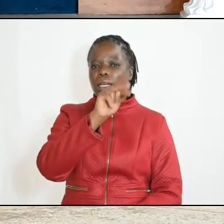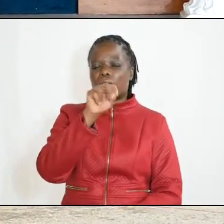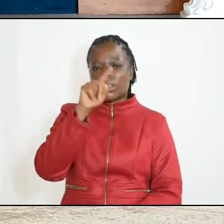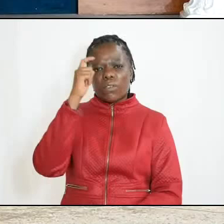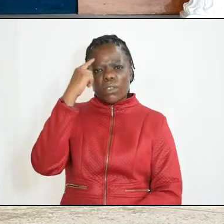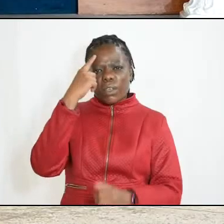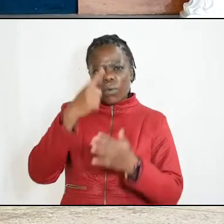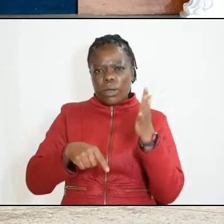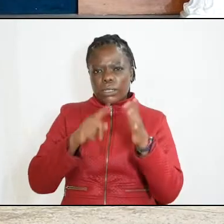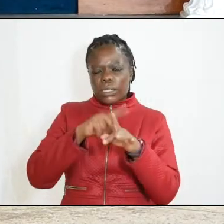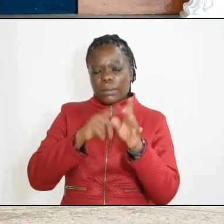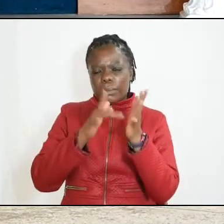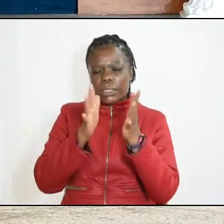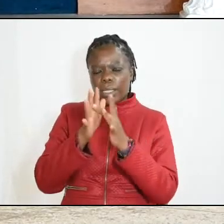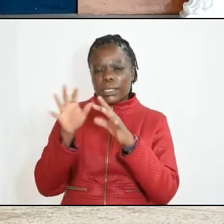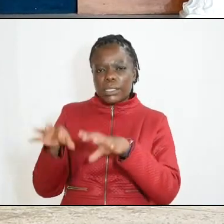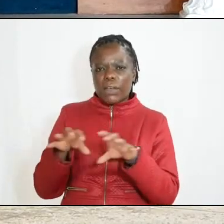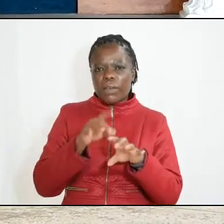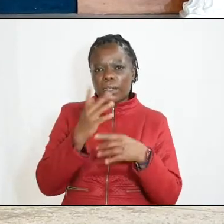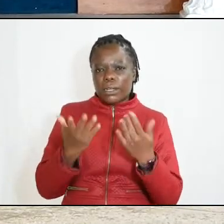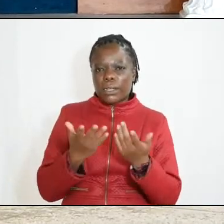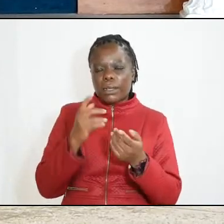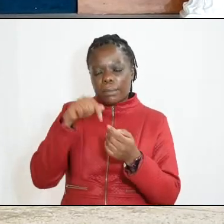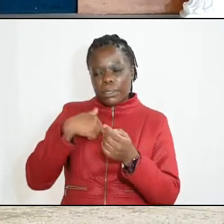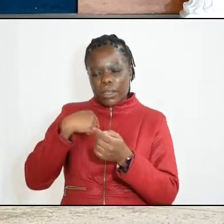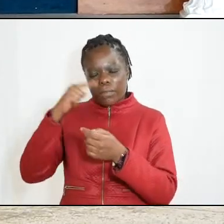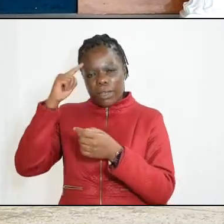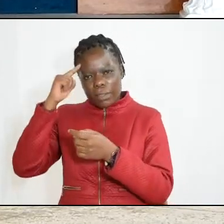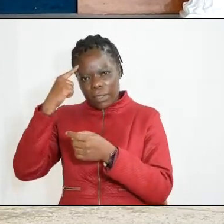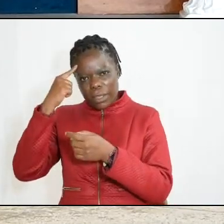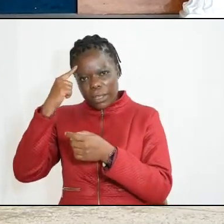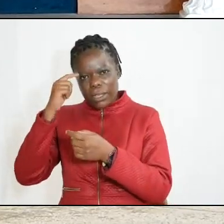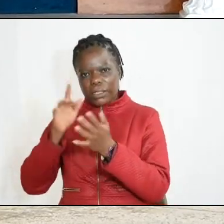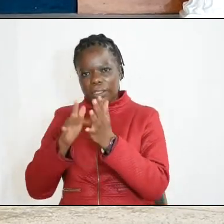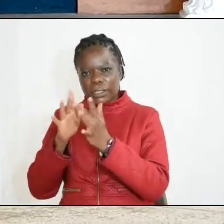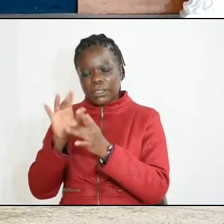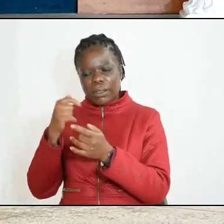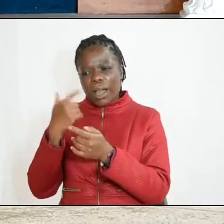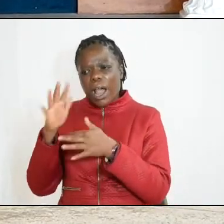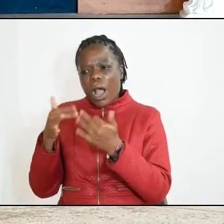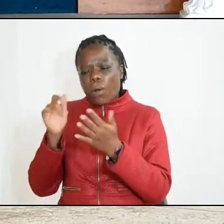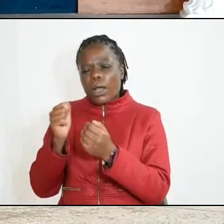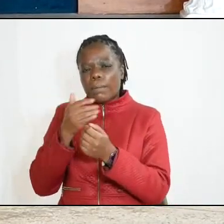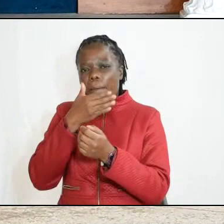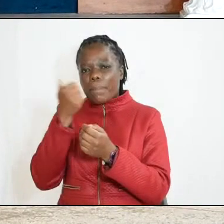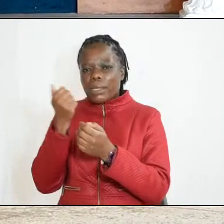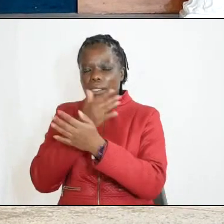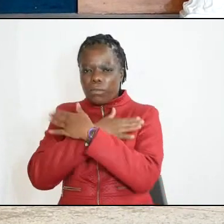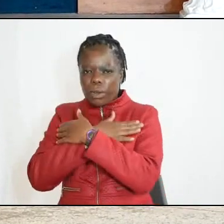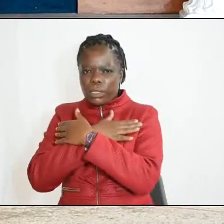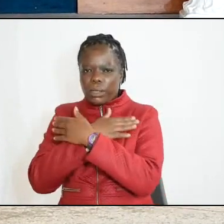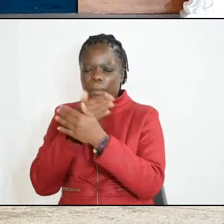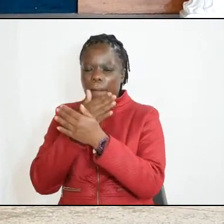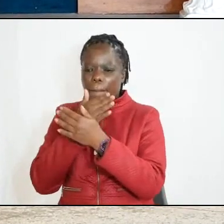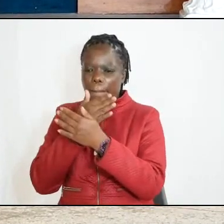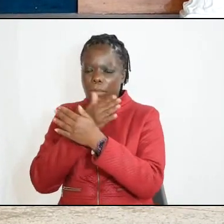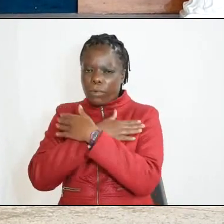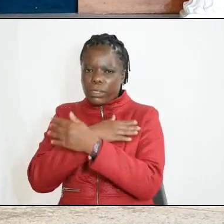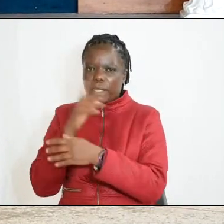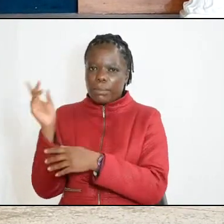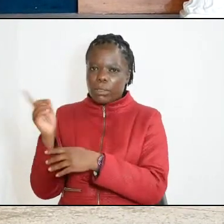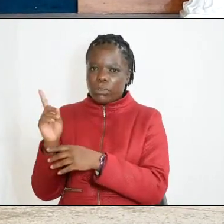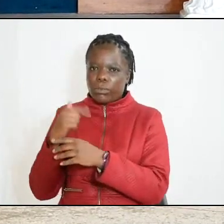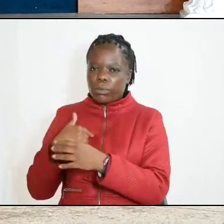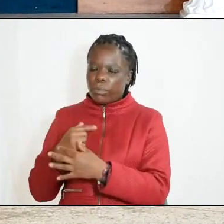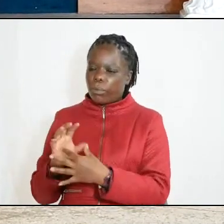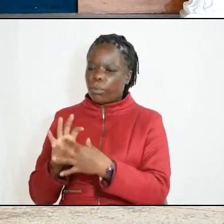he went through all this pain? I believe Jesus must have thought, how could my best friends, my friends of my ministry, leave me at